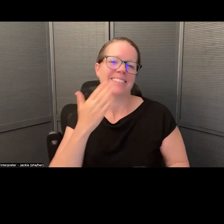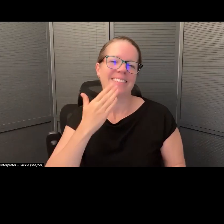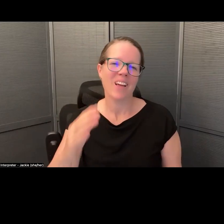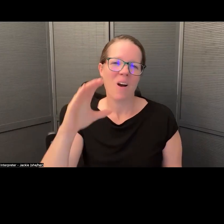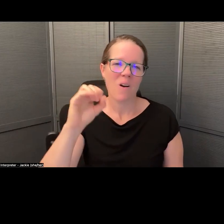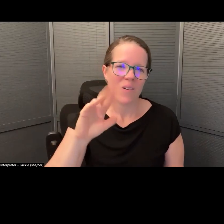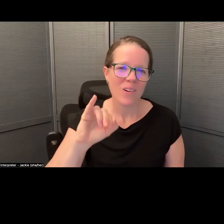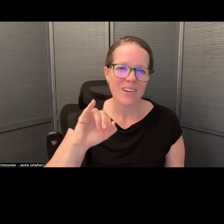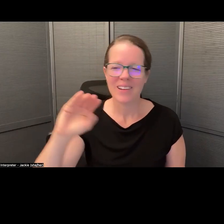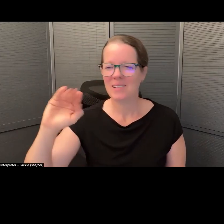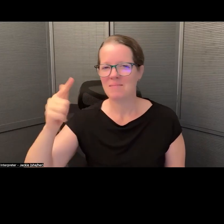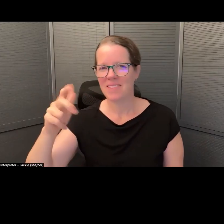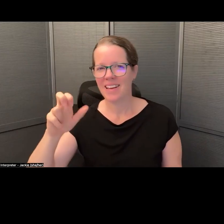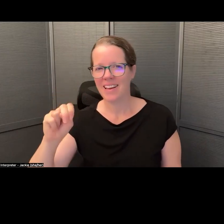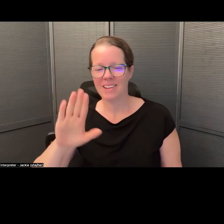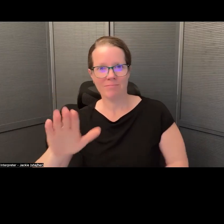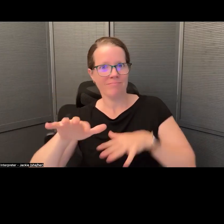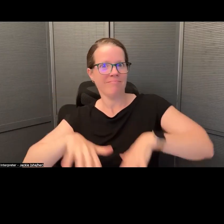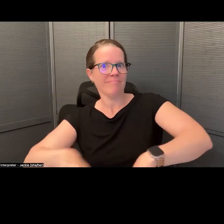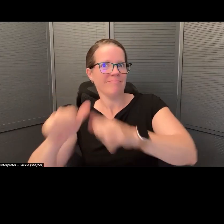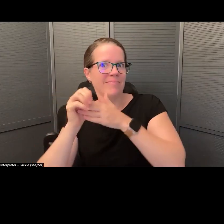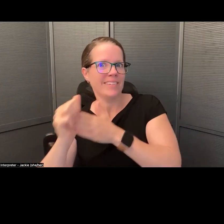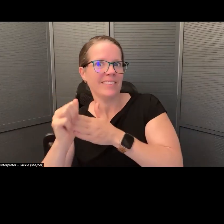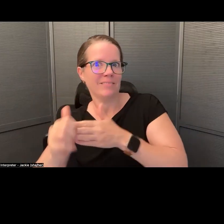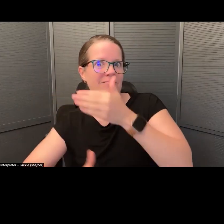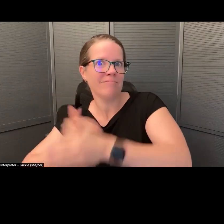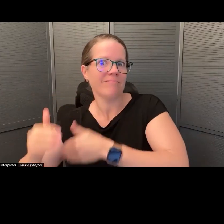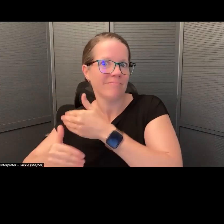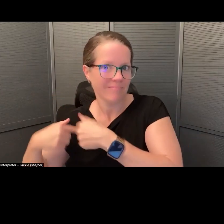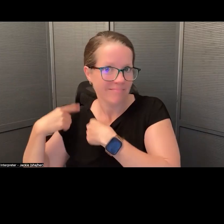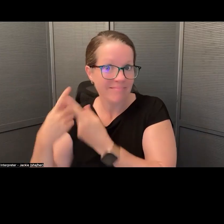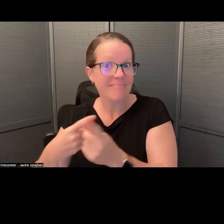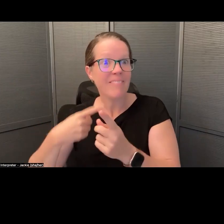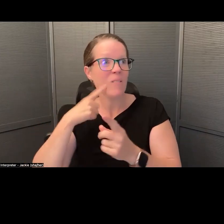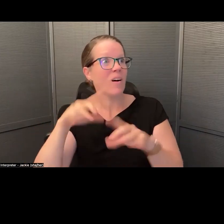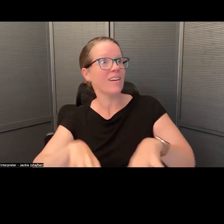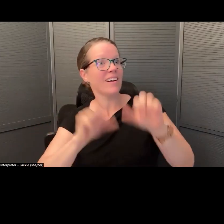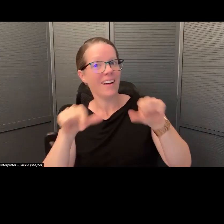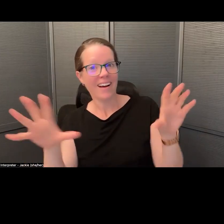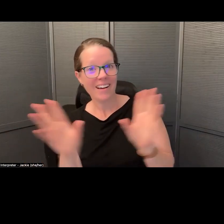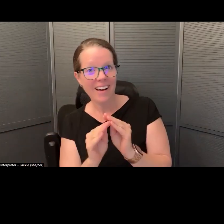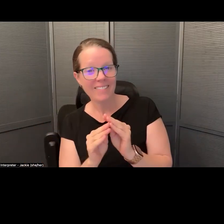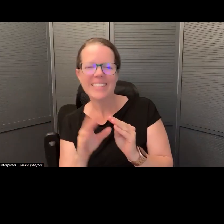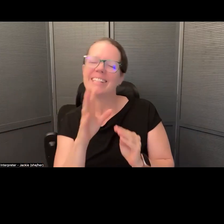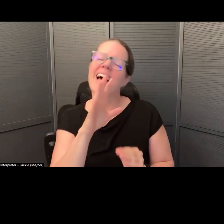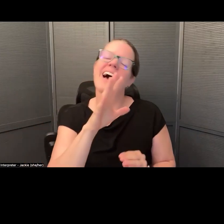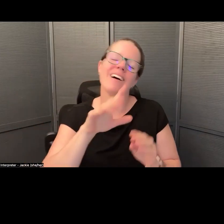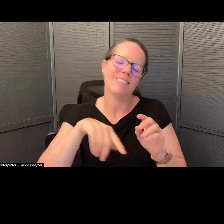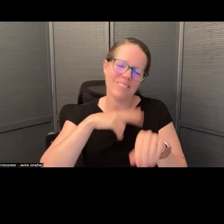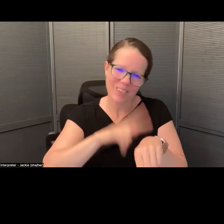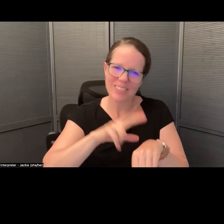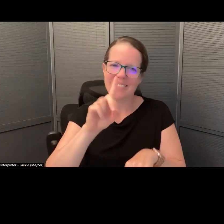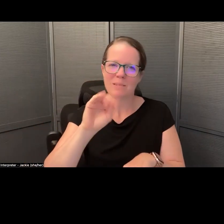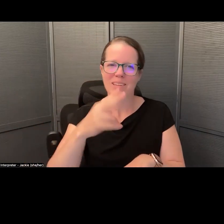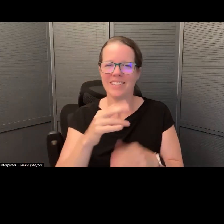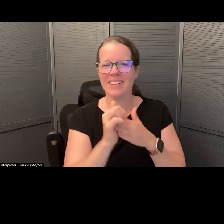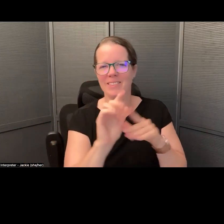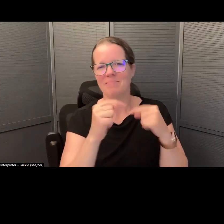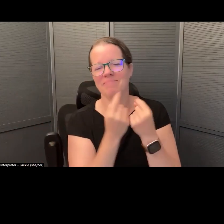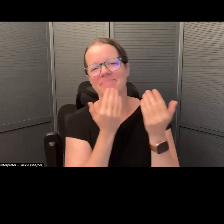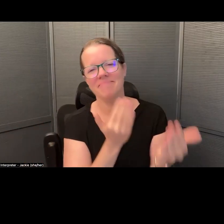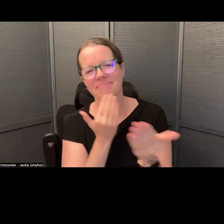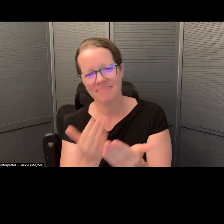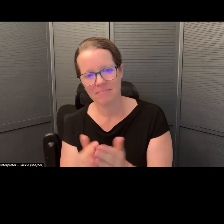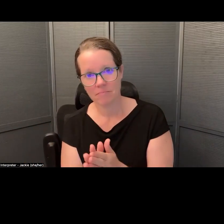and for this conference today, as well as the DMH leadership team. And finally, thank you to all of you for your commitment to